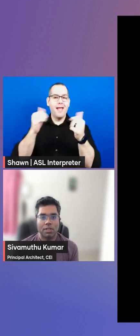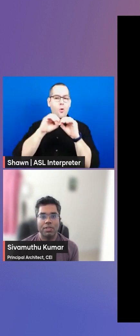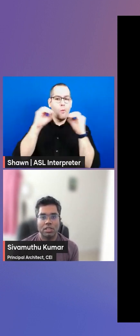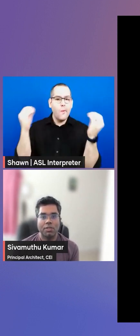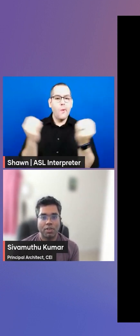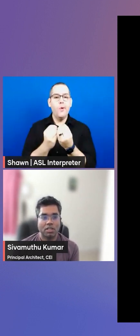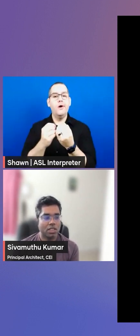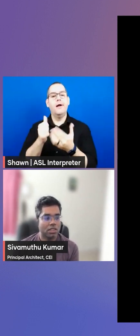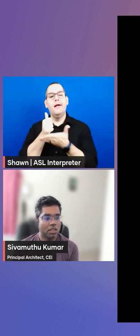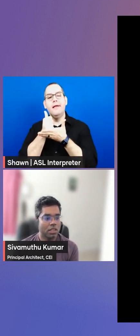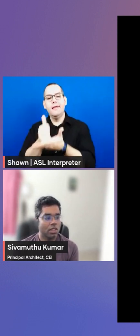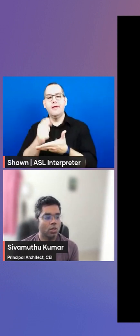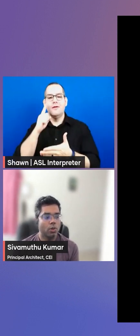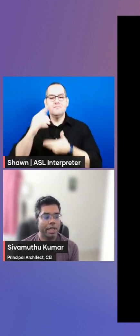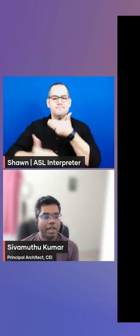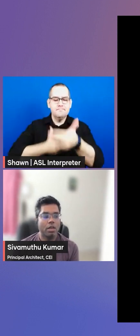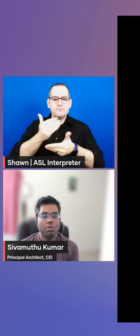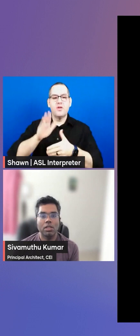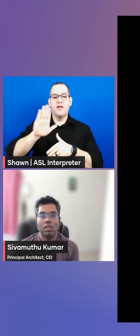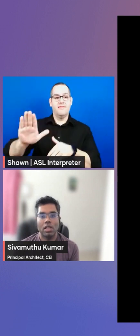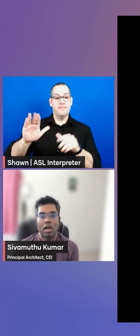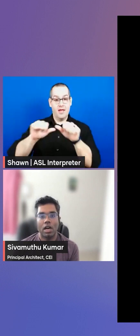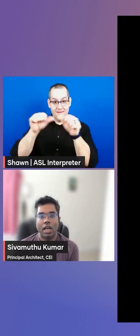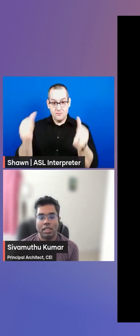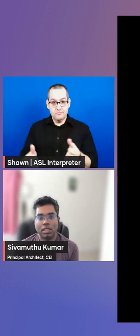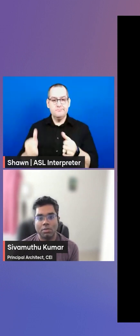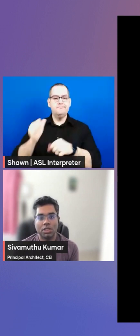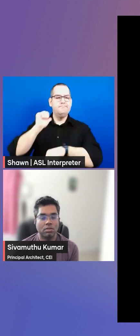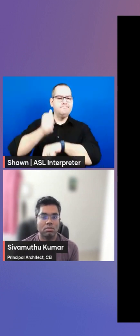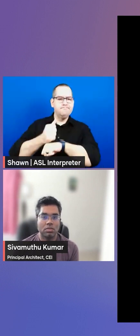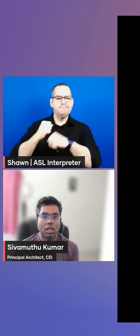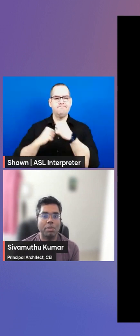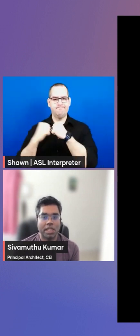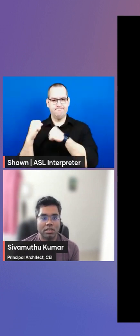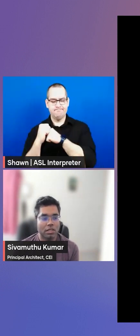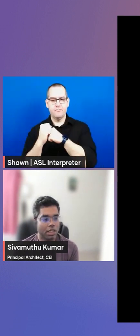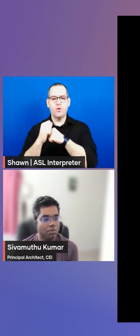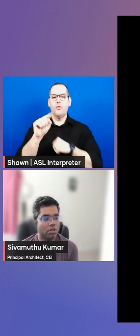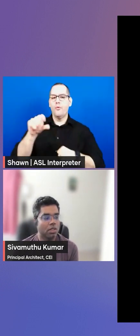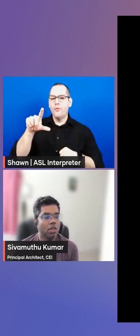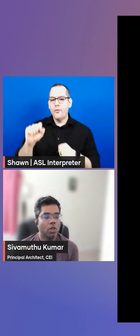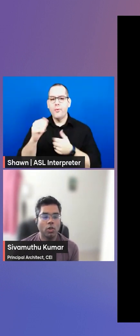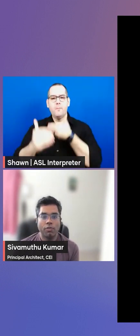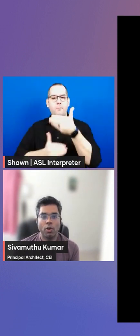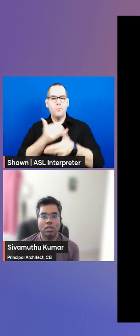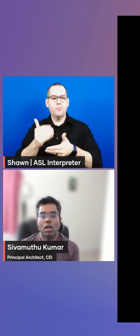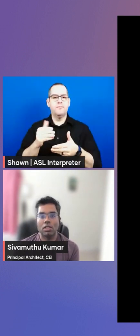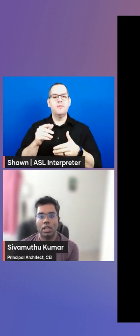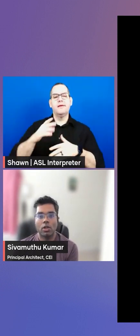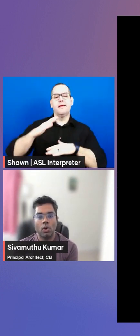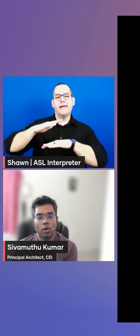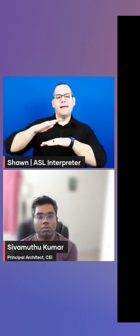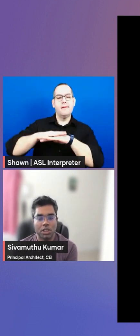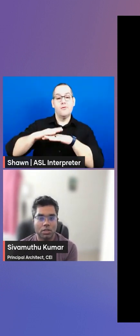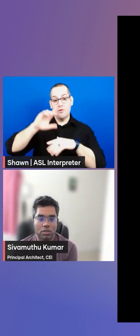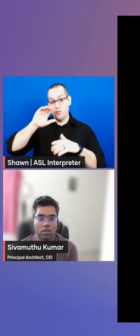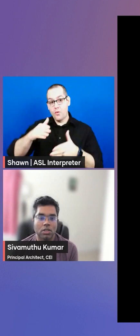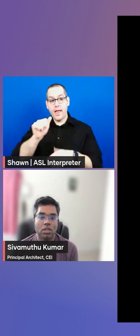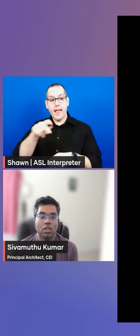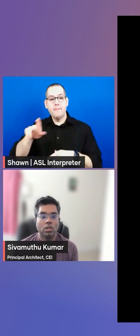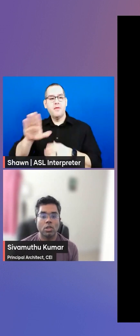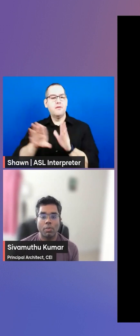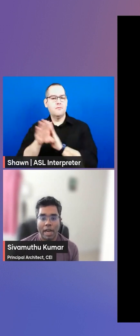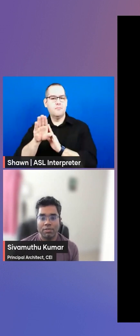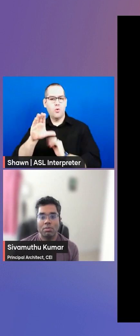a self-service infrastructure to enable other teams, the application teams, to focus on their core